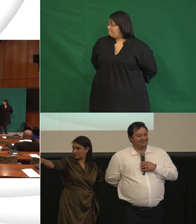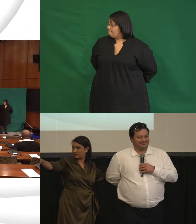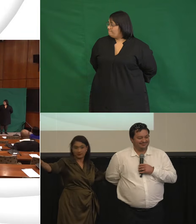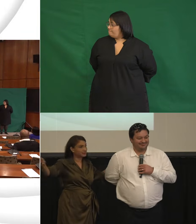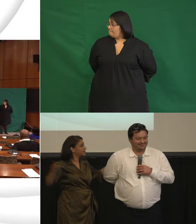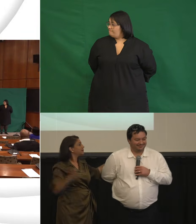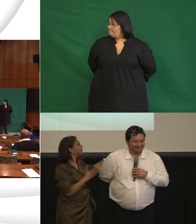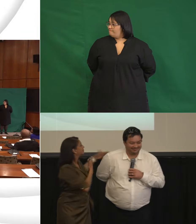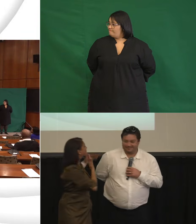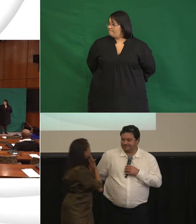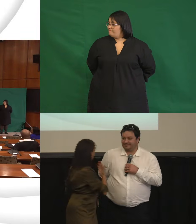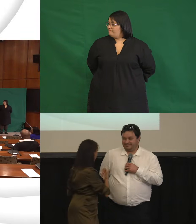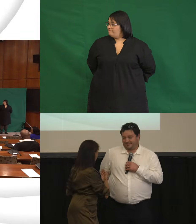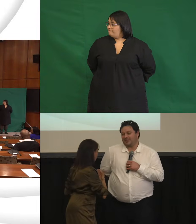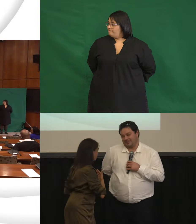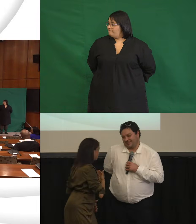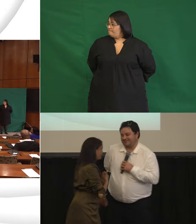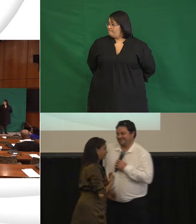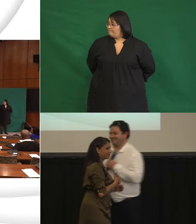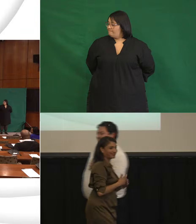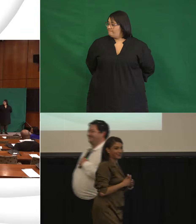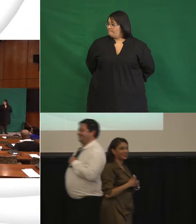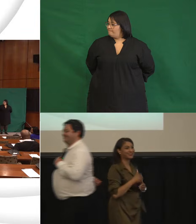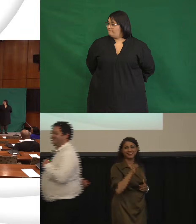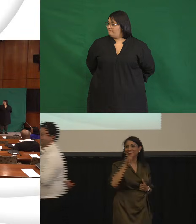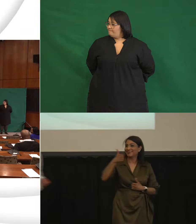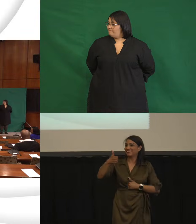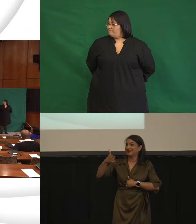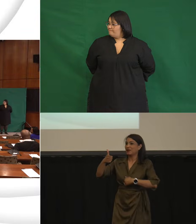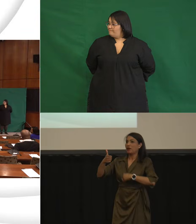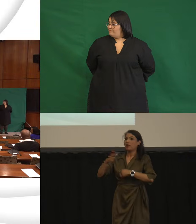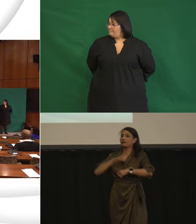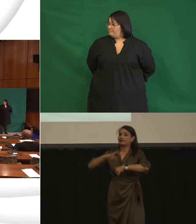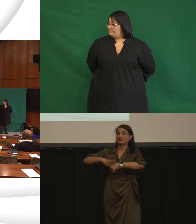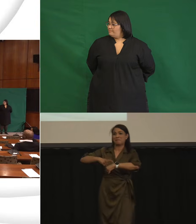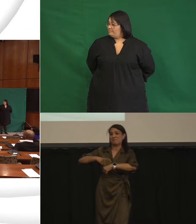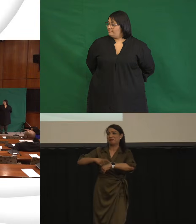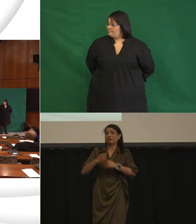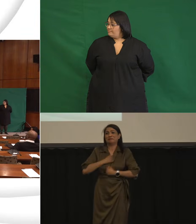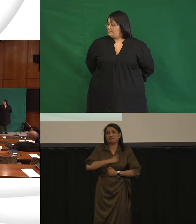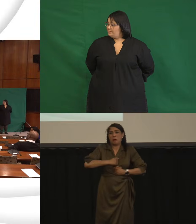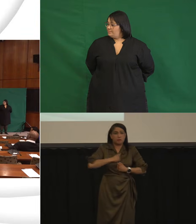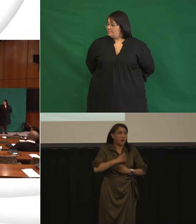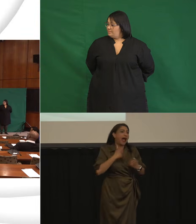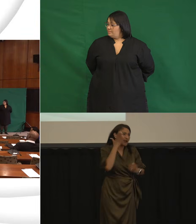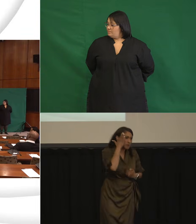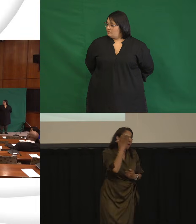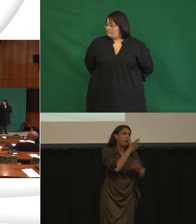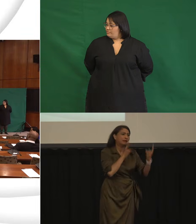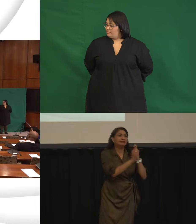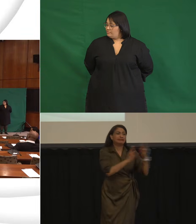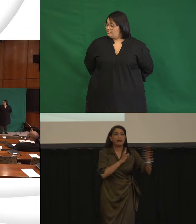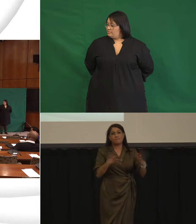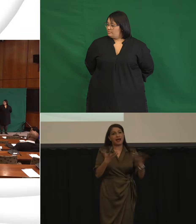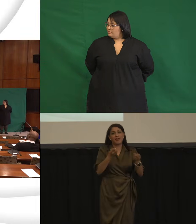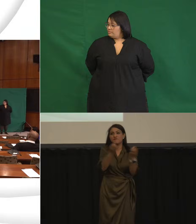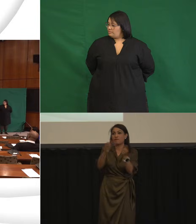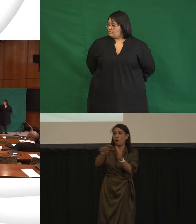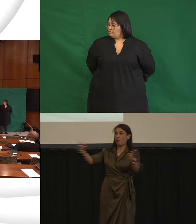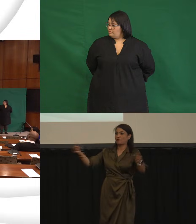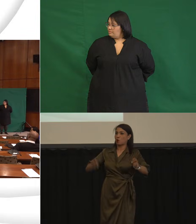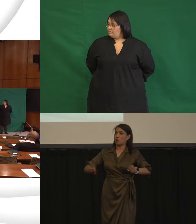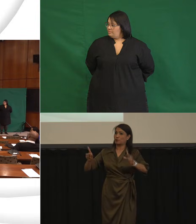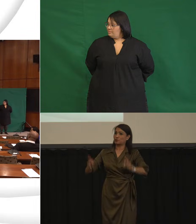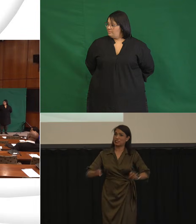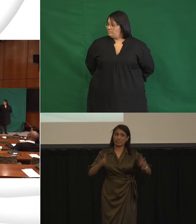to ask Thank you. a question over there. Thank you so much, Jean. I'm so sorry, we have limited time. I